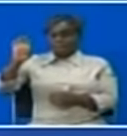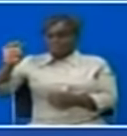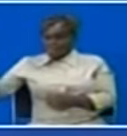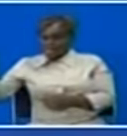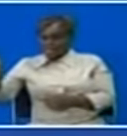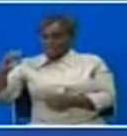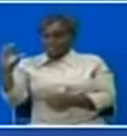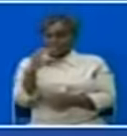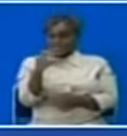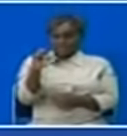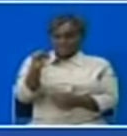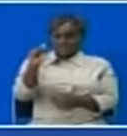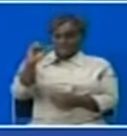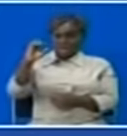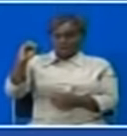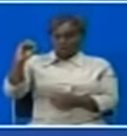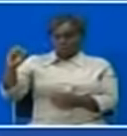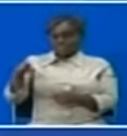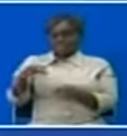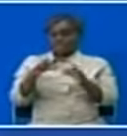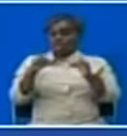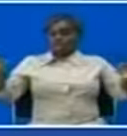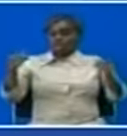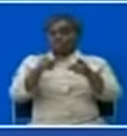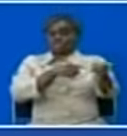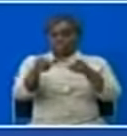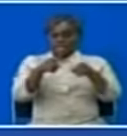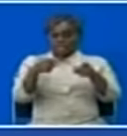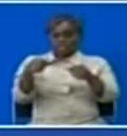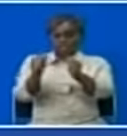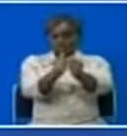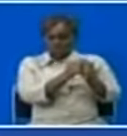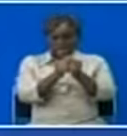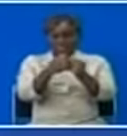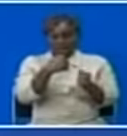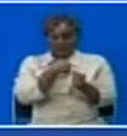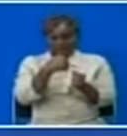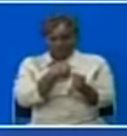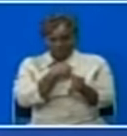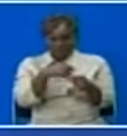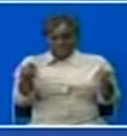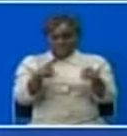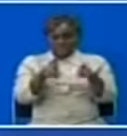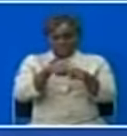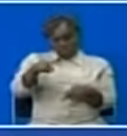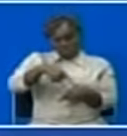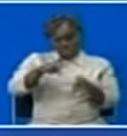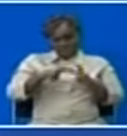I think this is a long journey we have together, and we